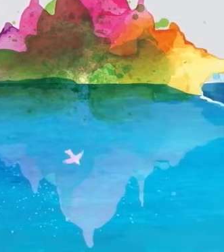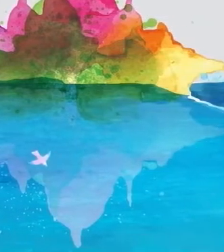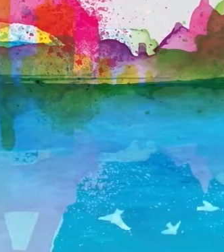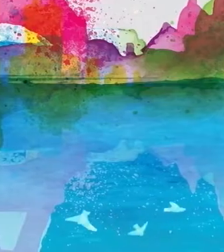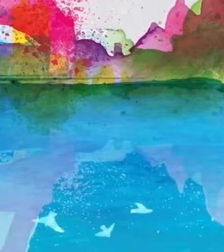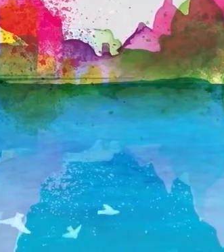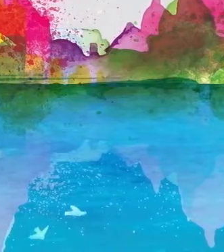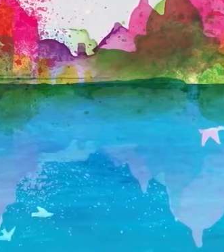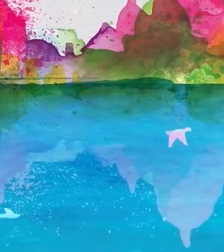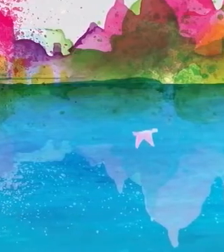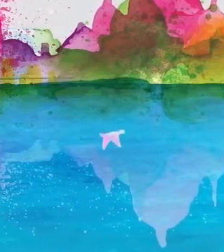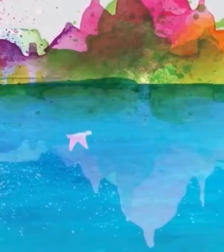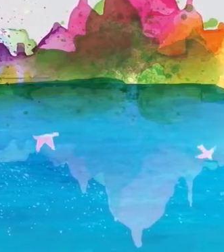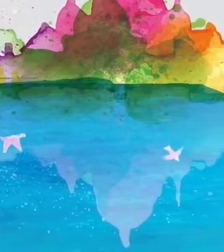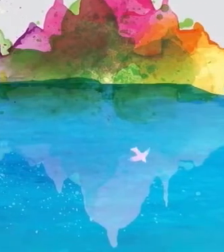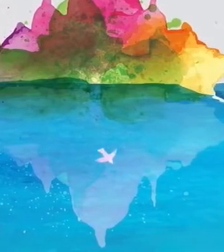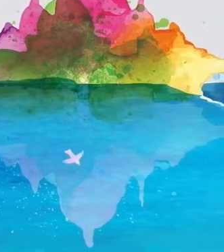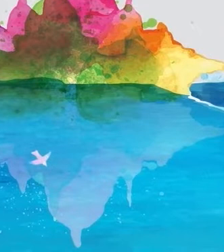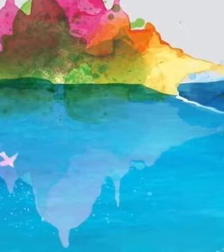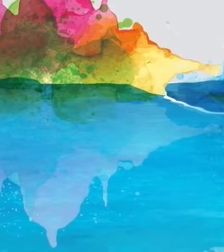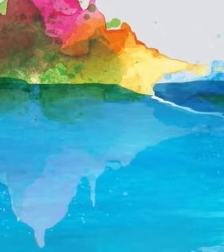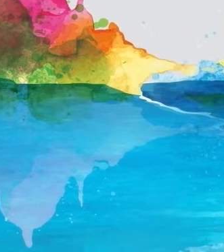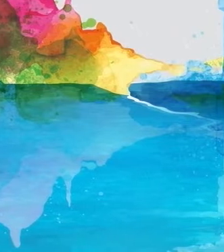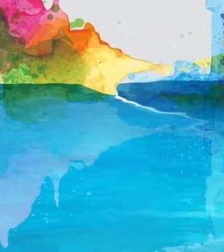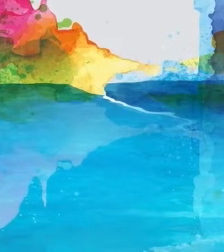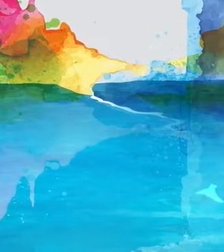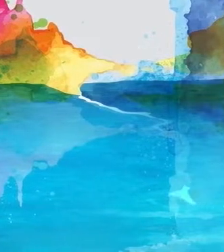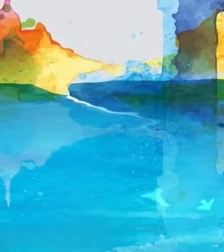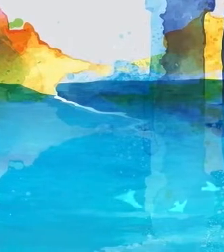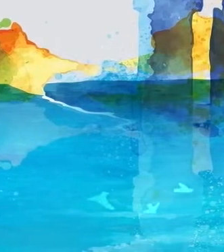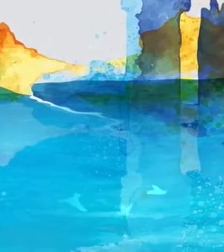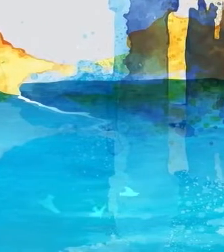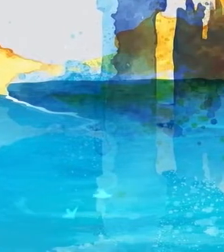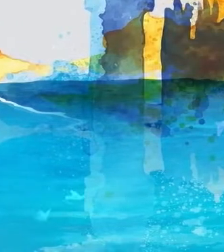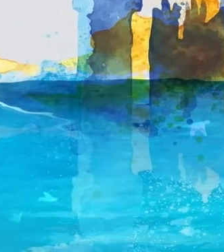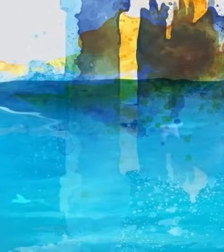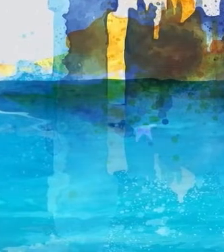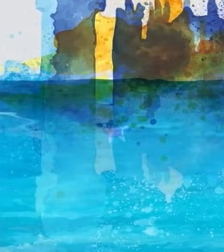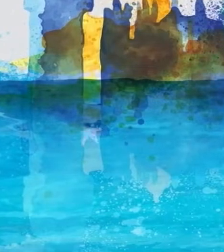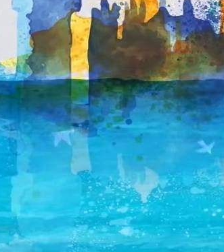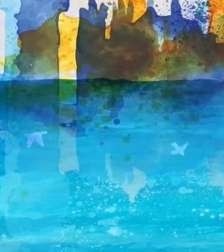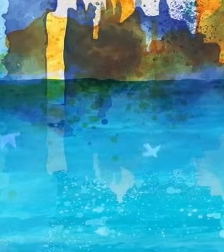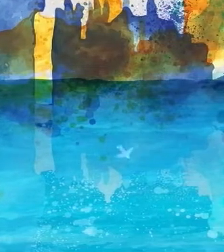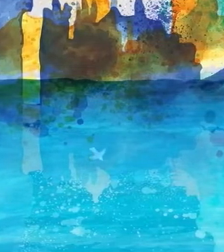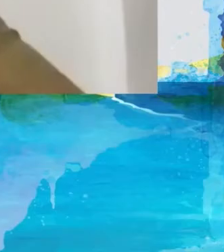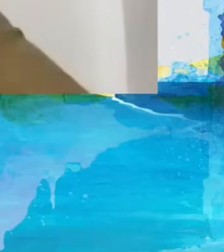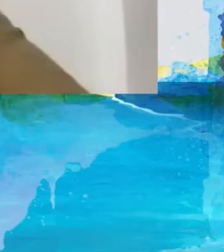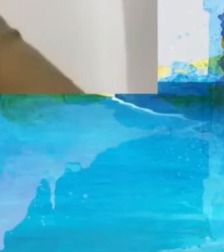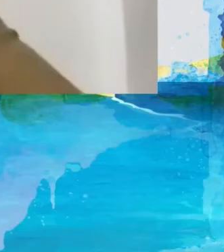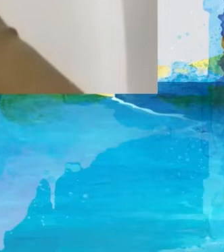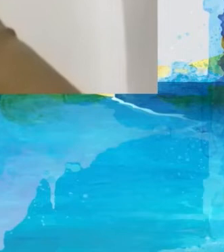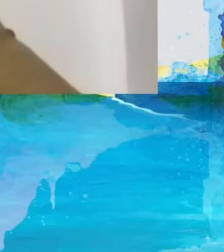Hola. Hello. Buenas tardes. Soy Olaya Luque. My name is